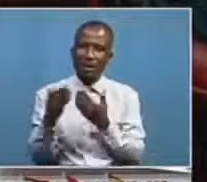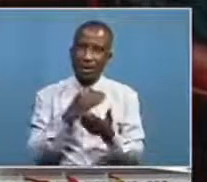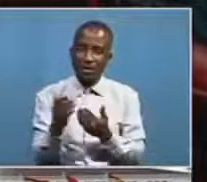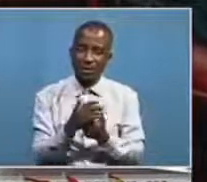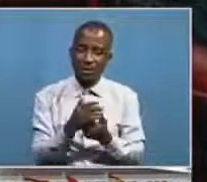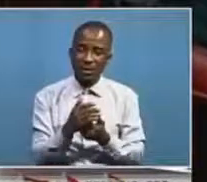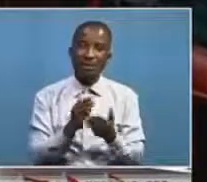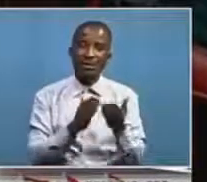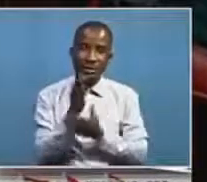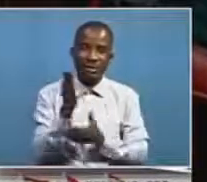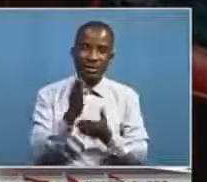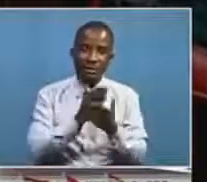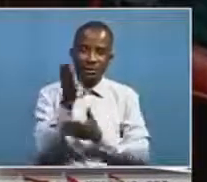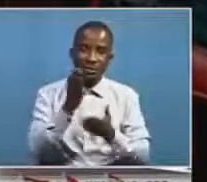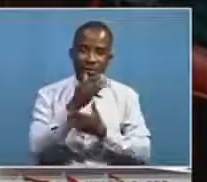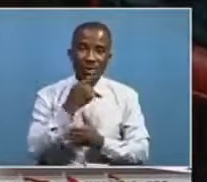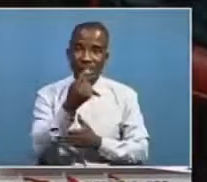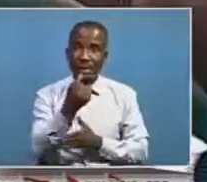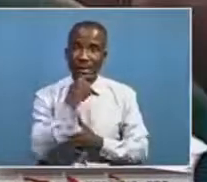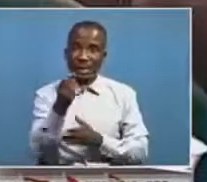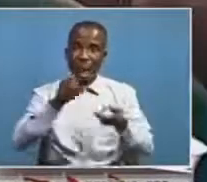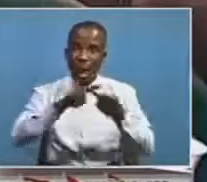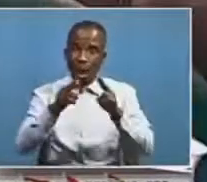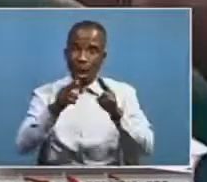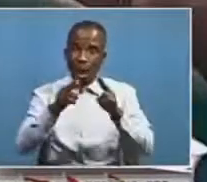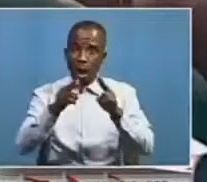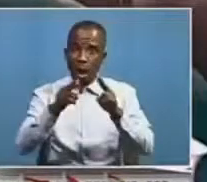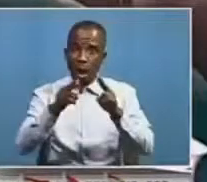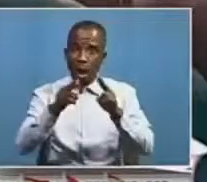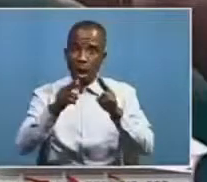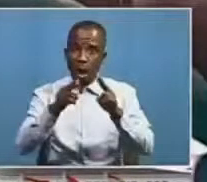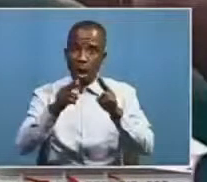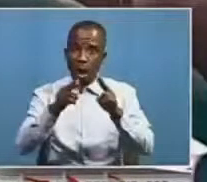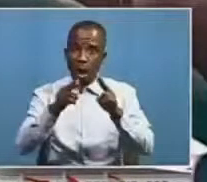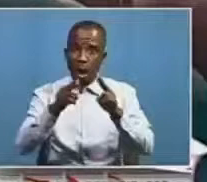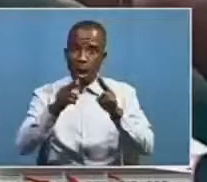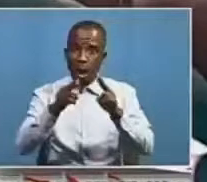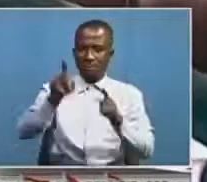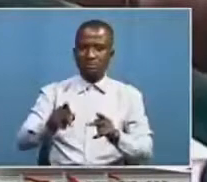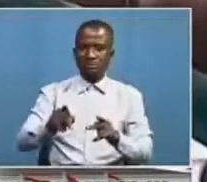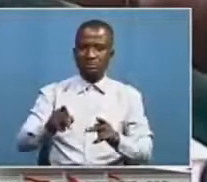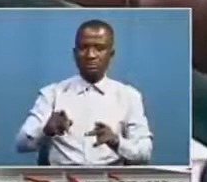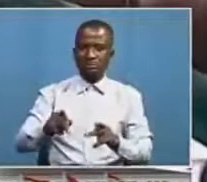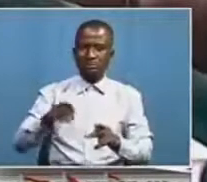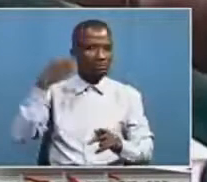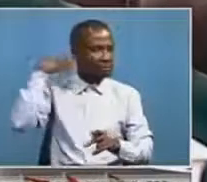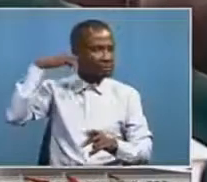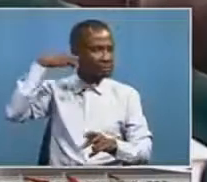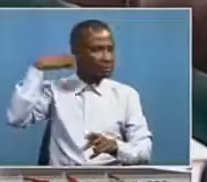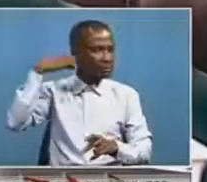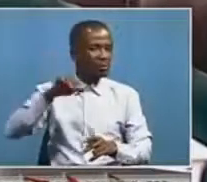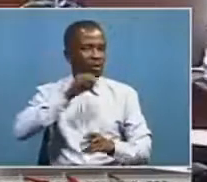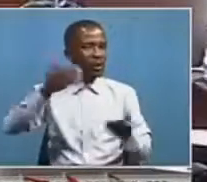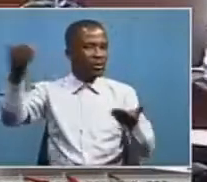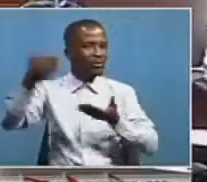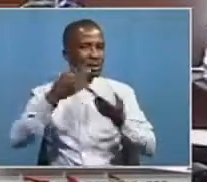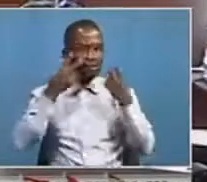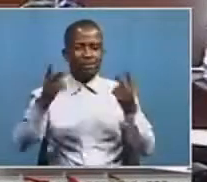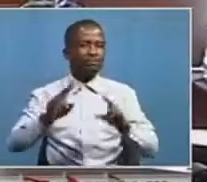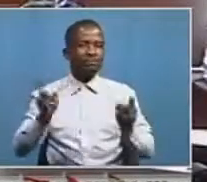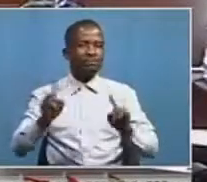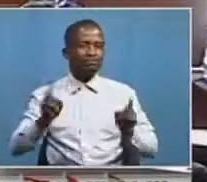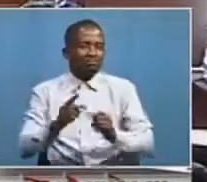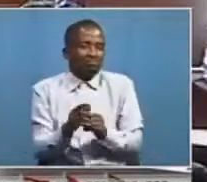effecting corrections to the wrong figures or data, the first respondent did not invite them for their participation, but